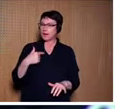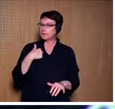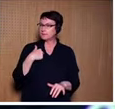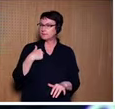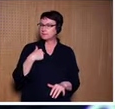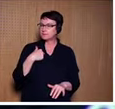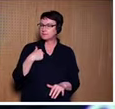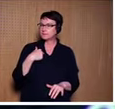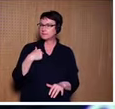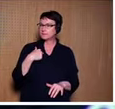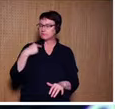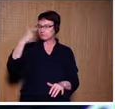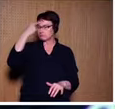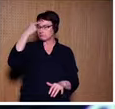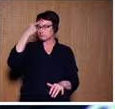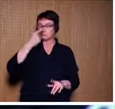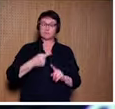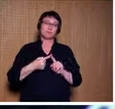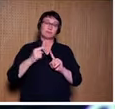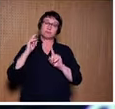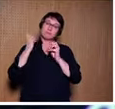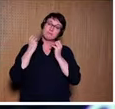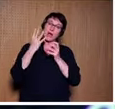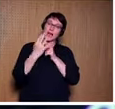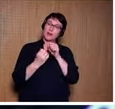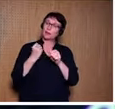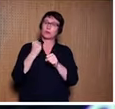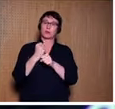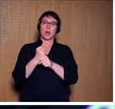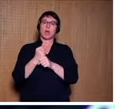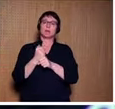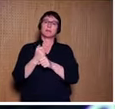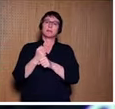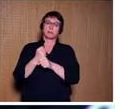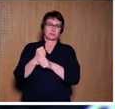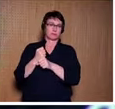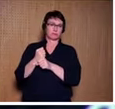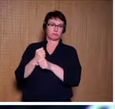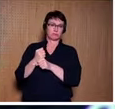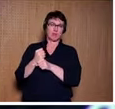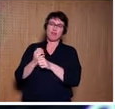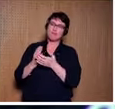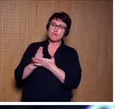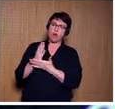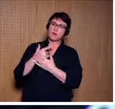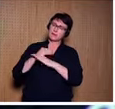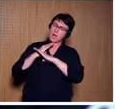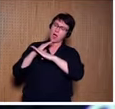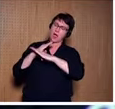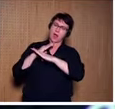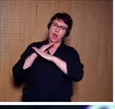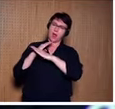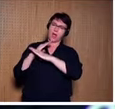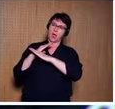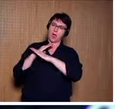the landscape from years of anti-rights activism to today, a much